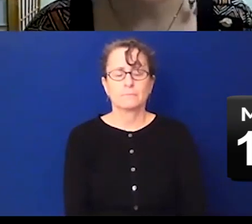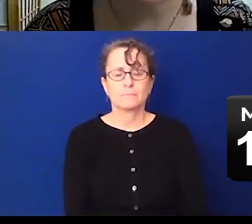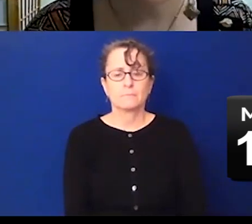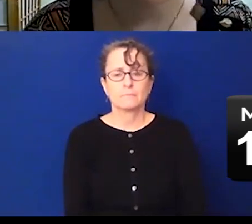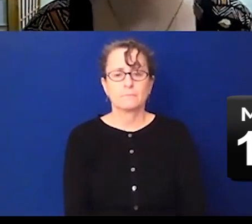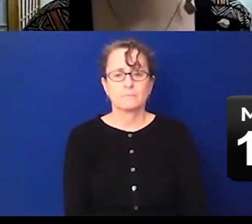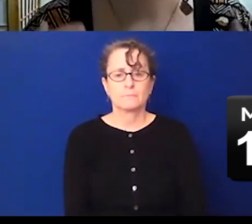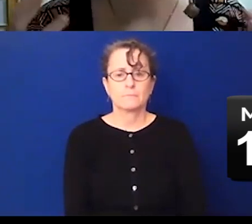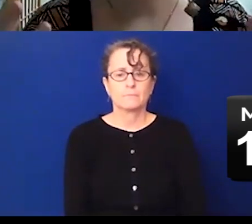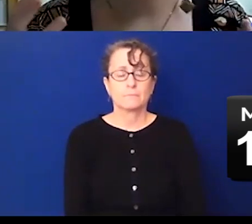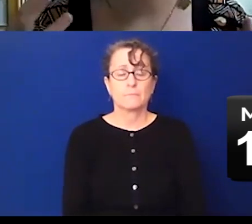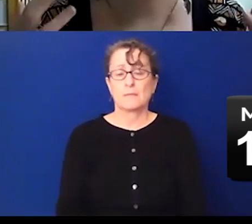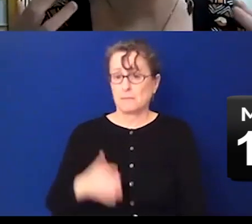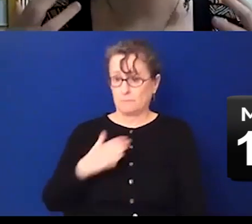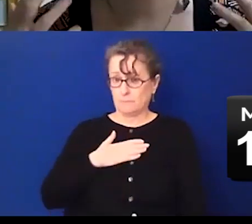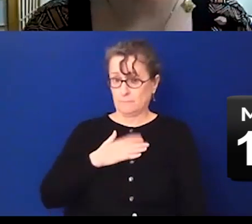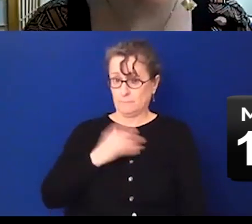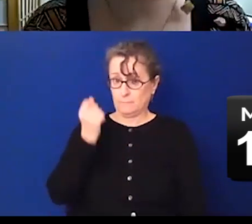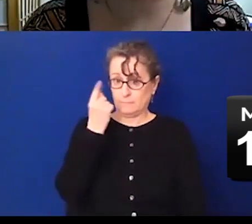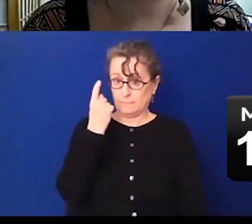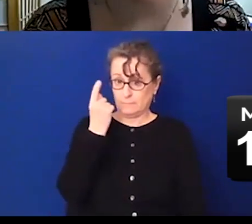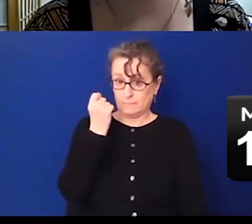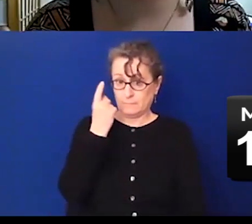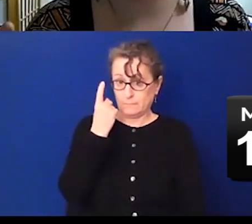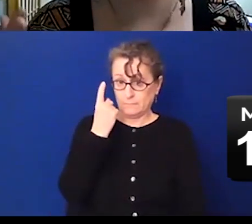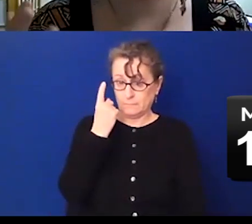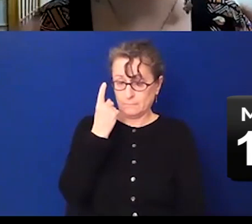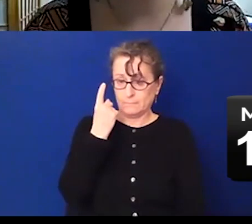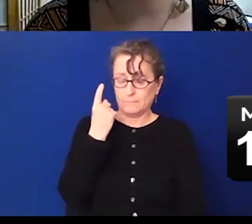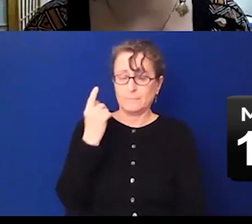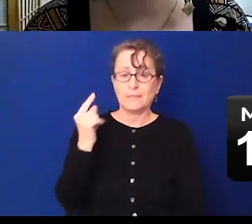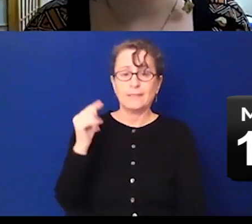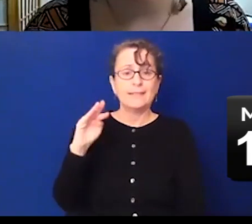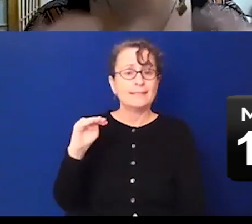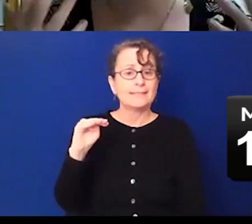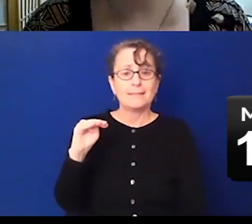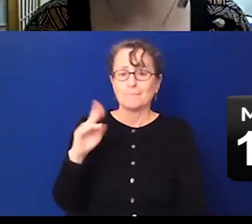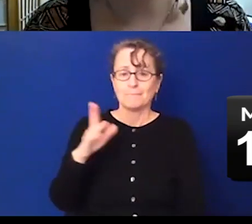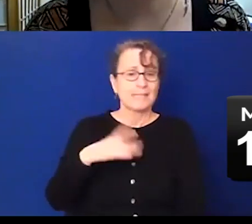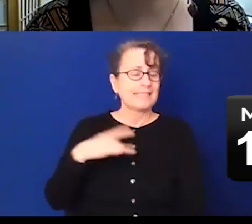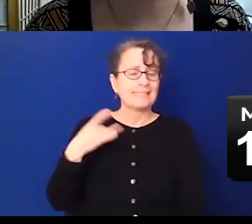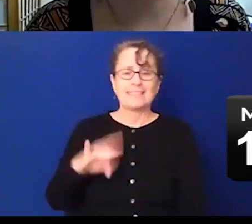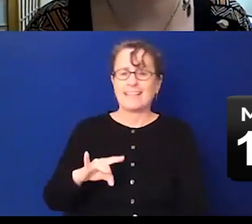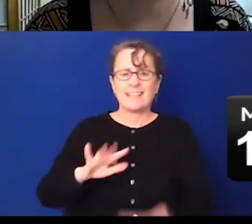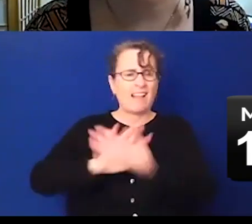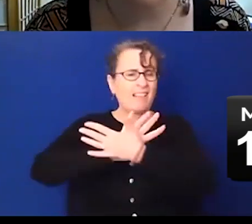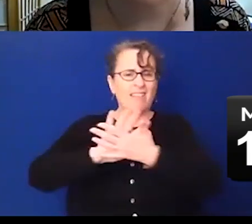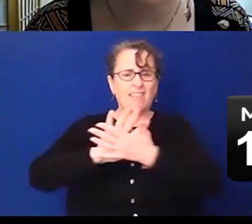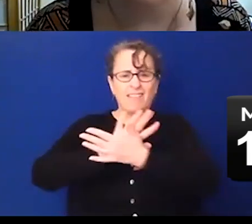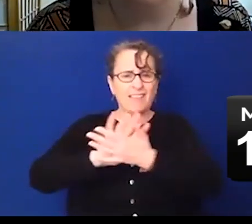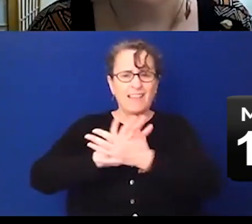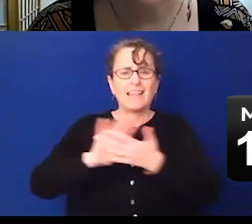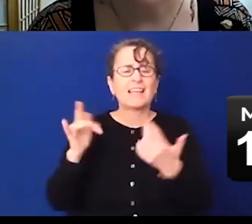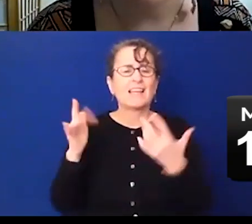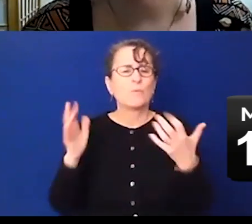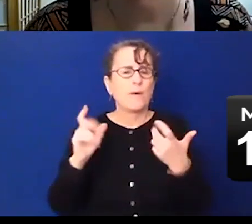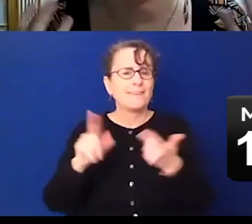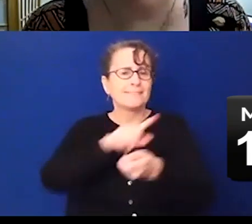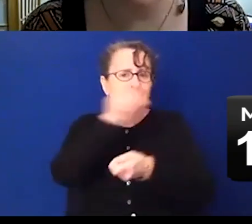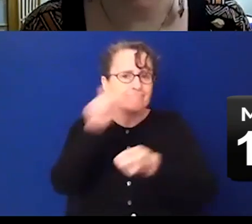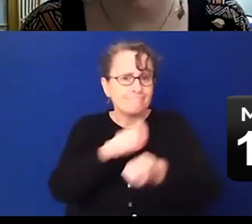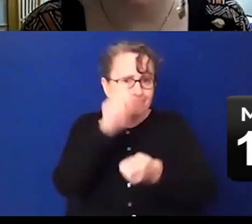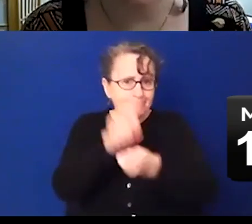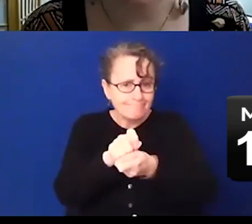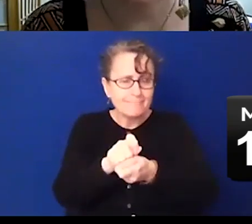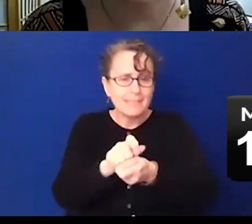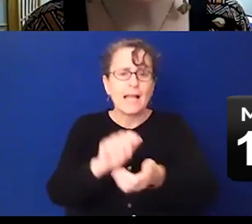correct me if I'm wrong, that the vagueness of it makes it hard to take up space,